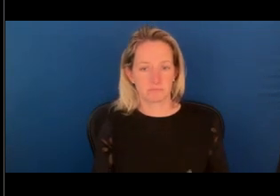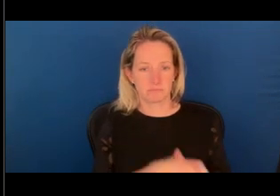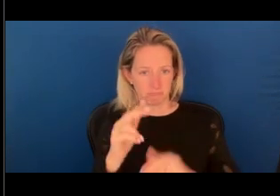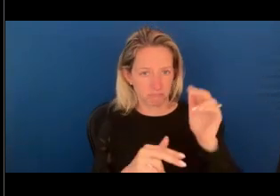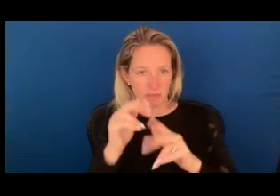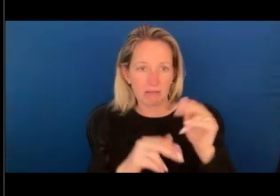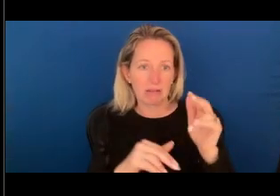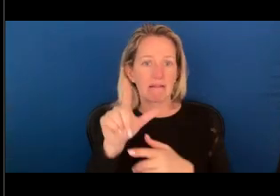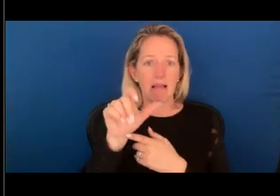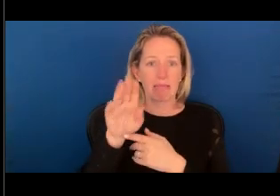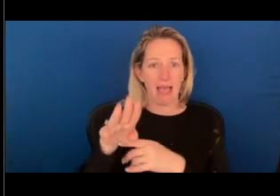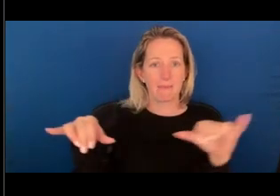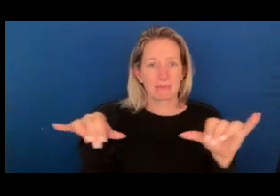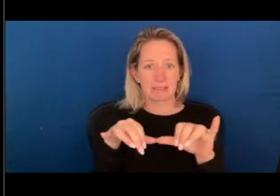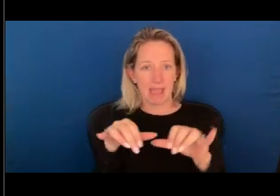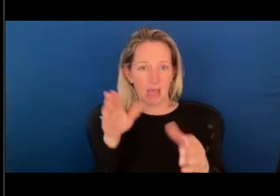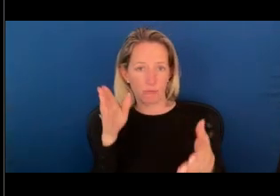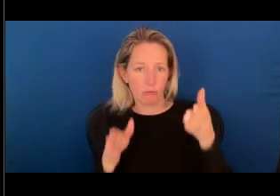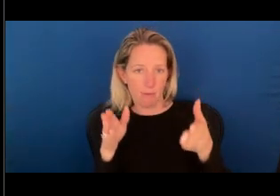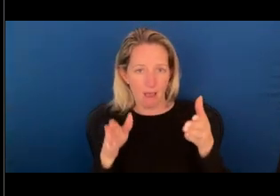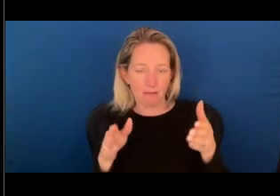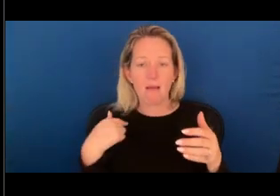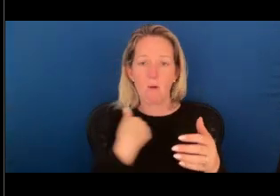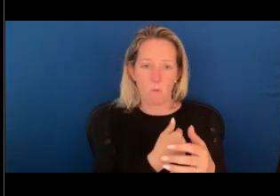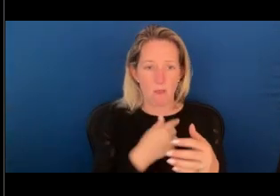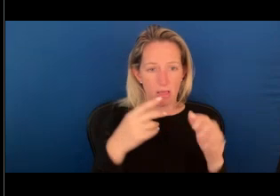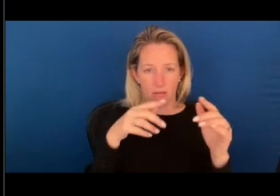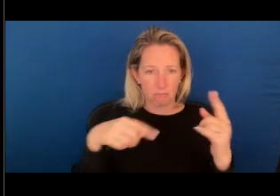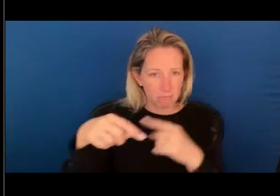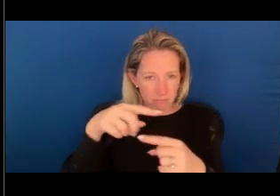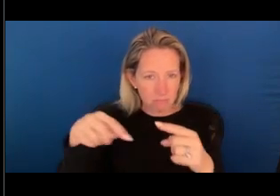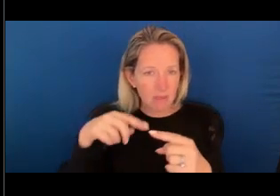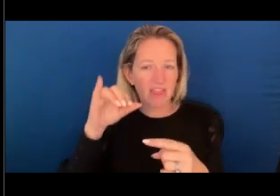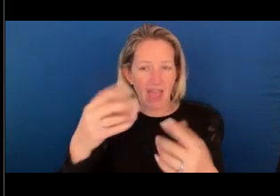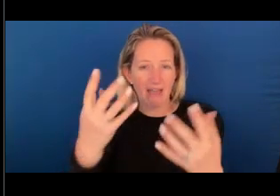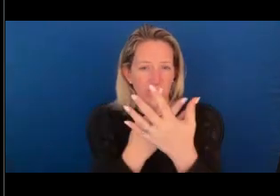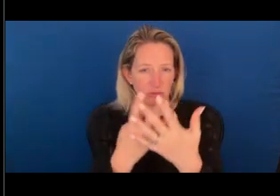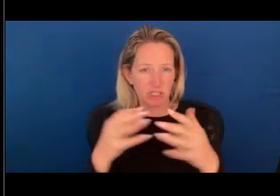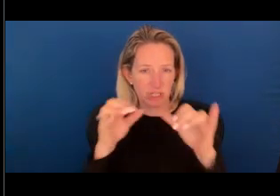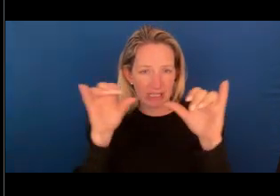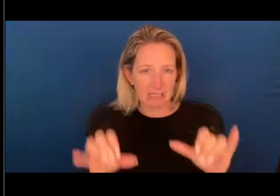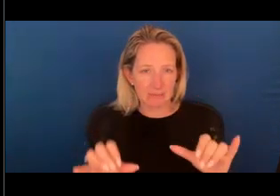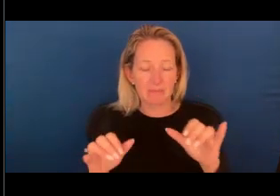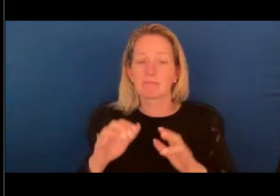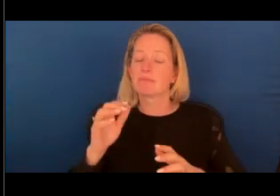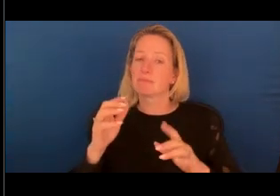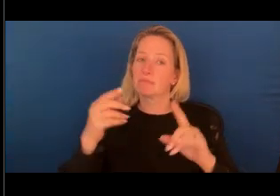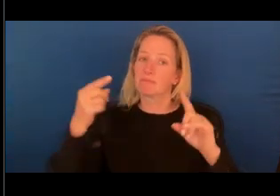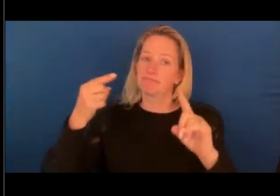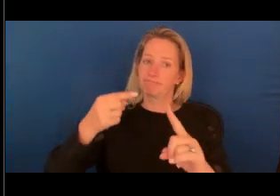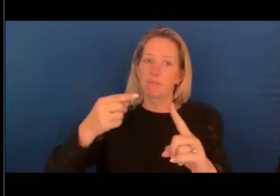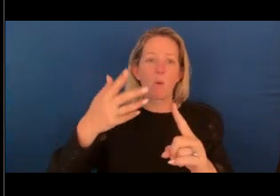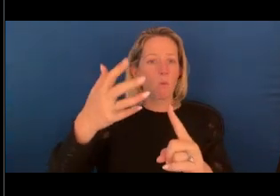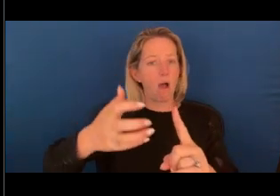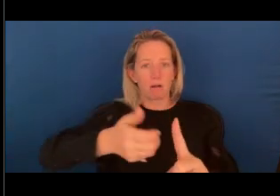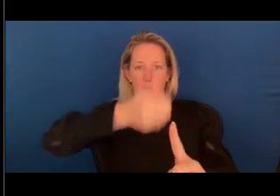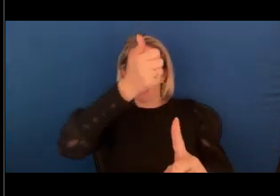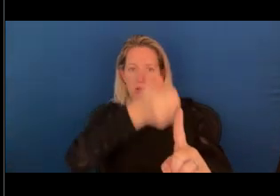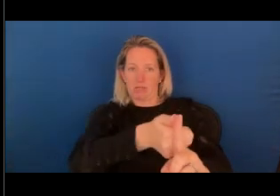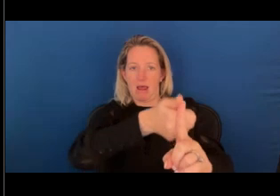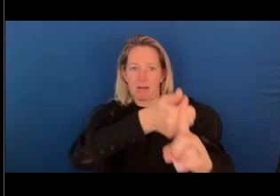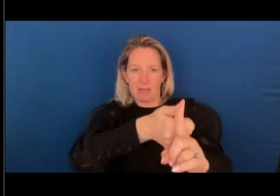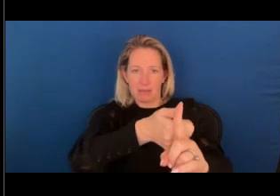scale robot to work around that filtration system. And we're really highlighting building this robot for autonomy and collaboration,